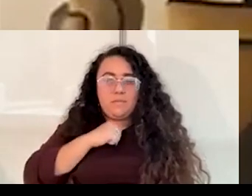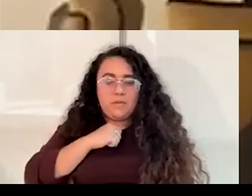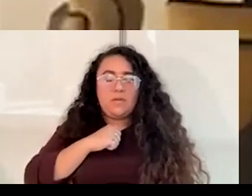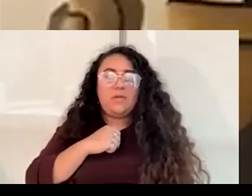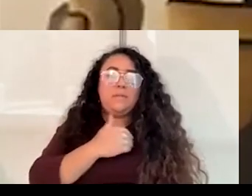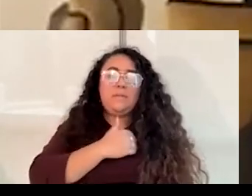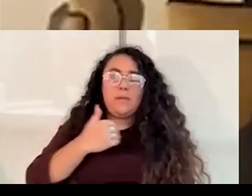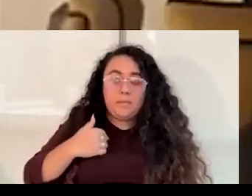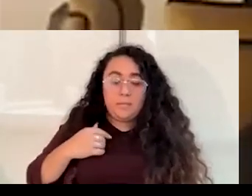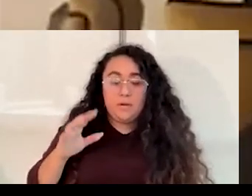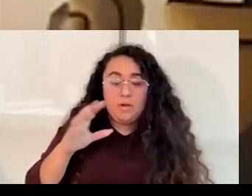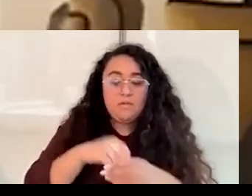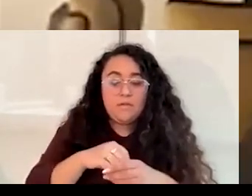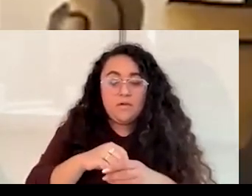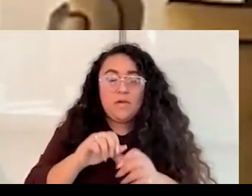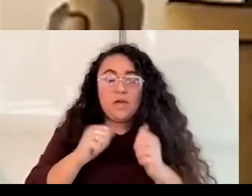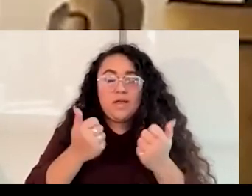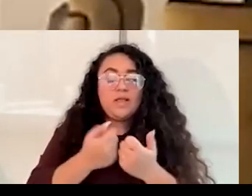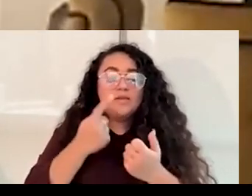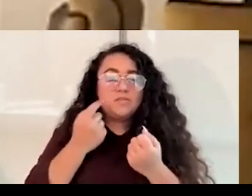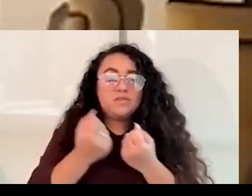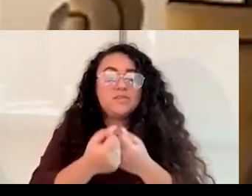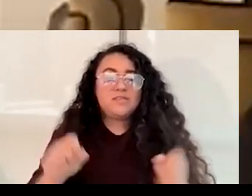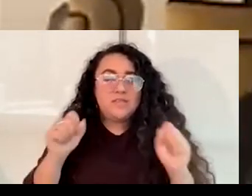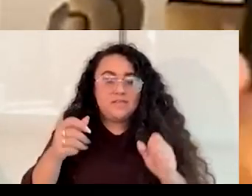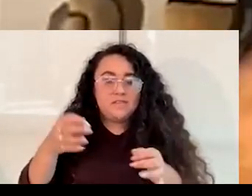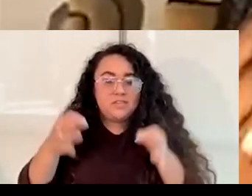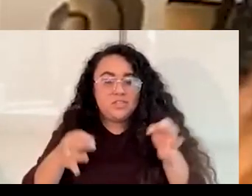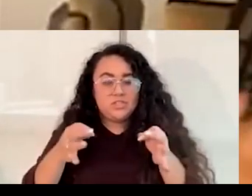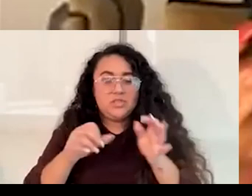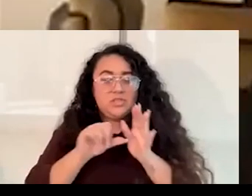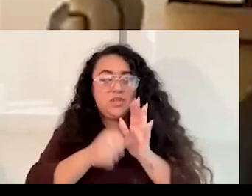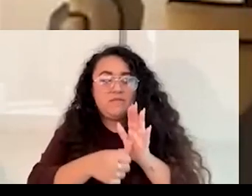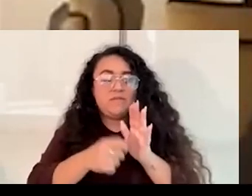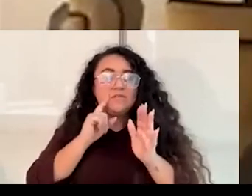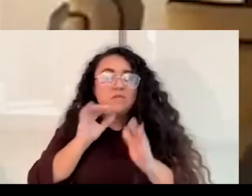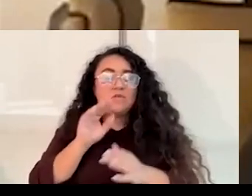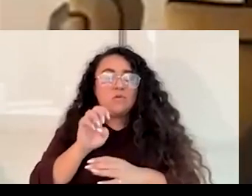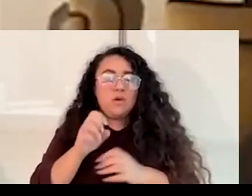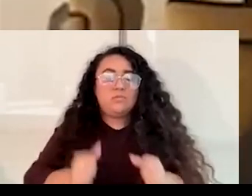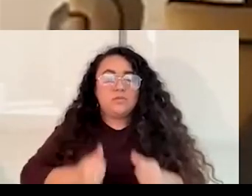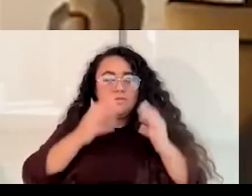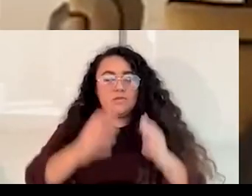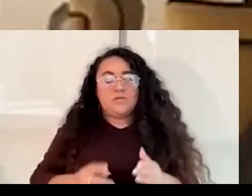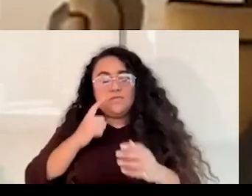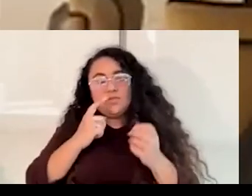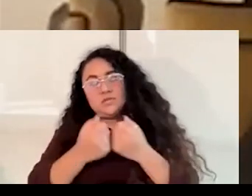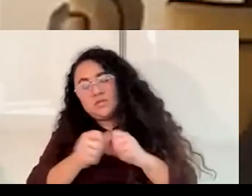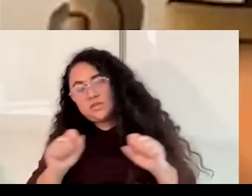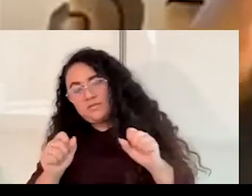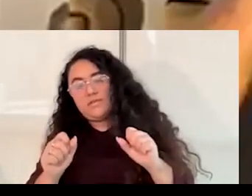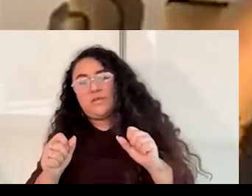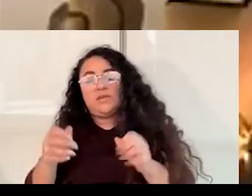member of Alliance for Safety and Justice, with emphasis on the Crime Survivors for Safety and Justice membership engagement